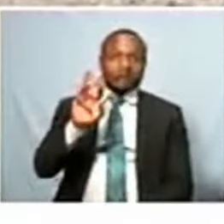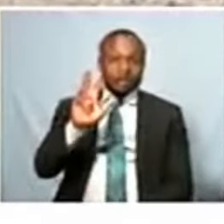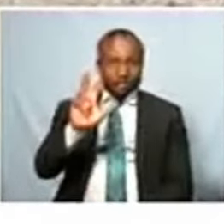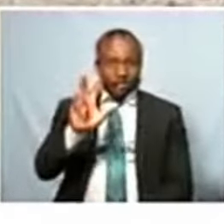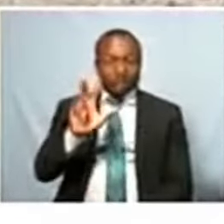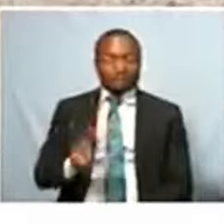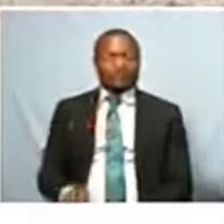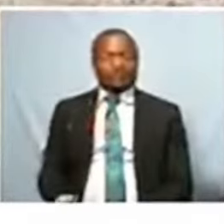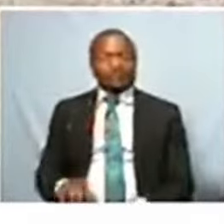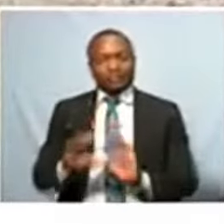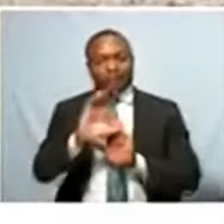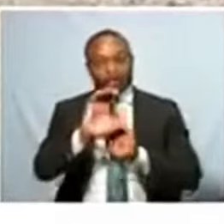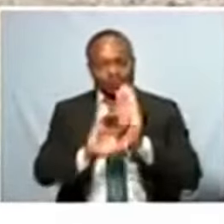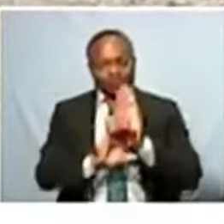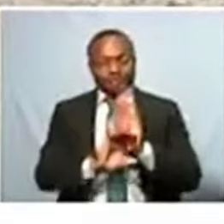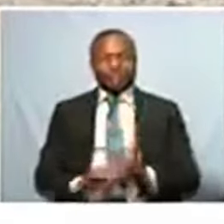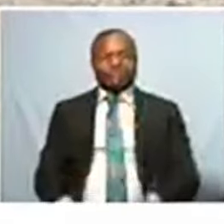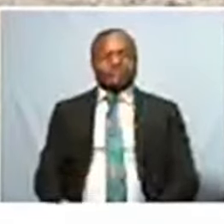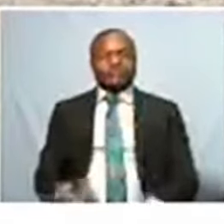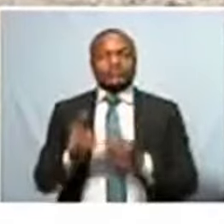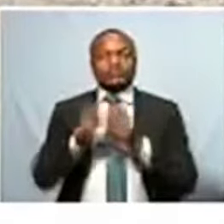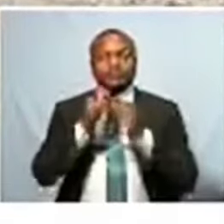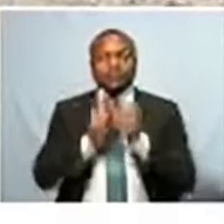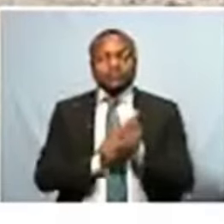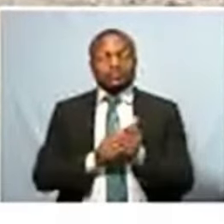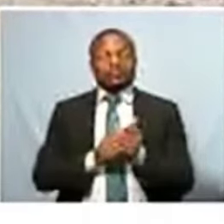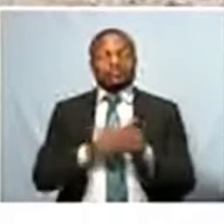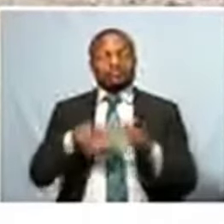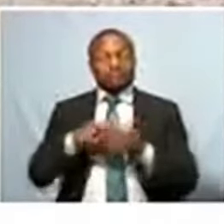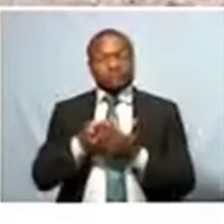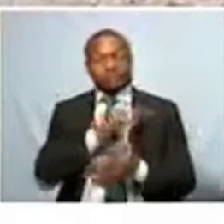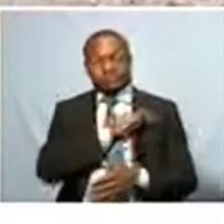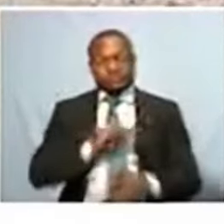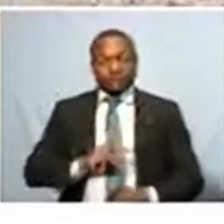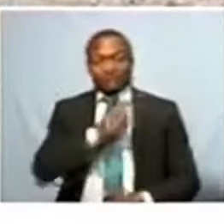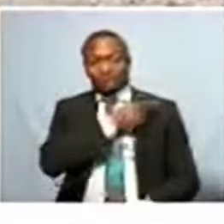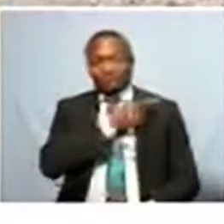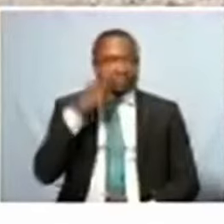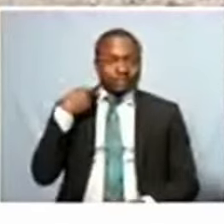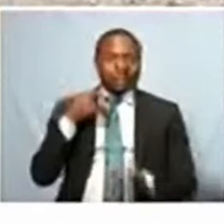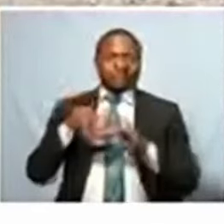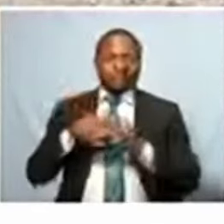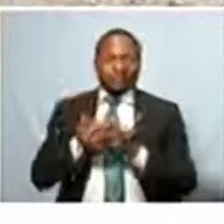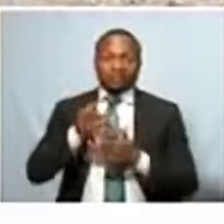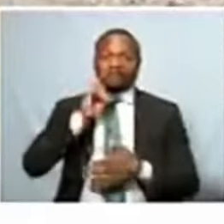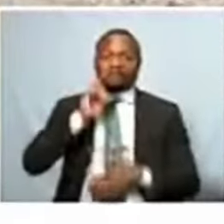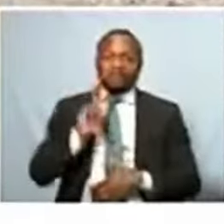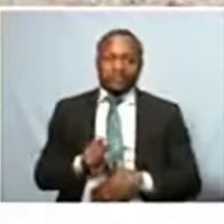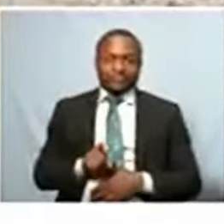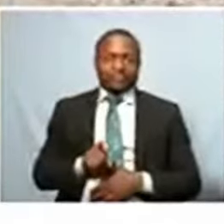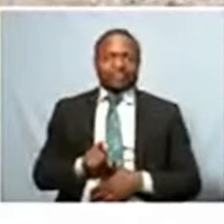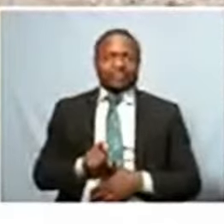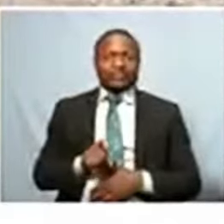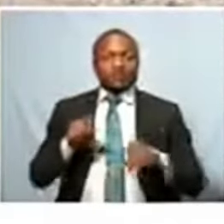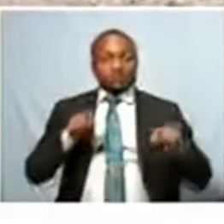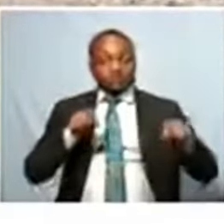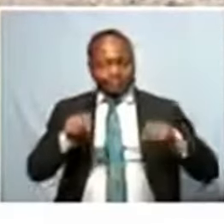of our Constitution, it is talking about how members of parliament and even 62, how they are supposed to